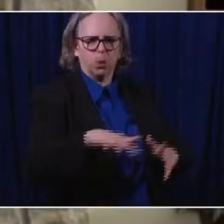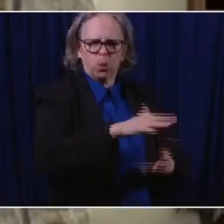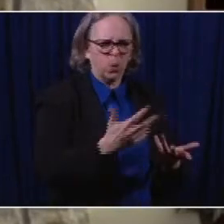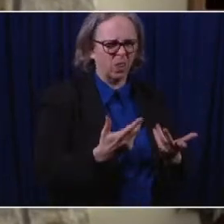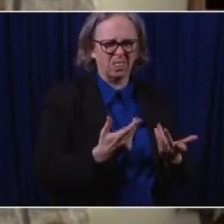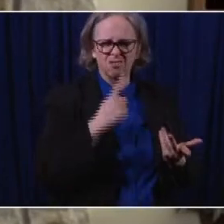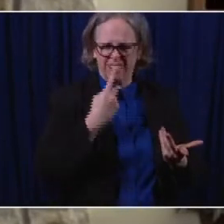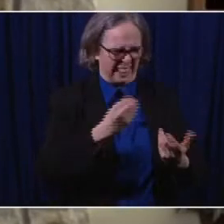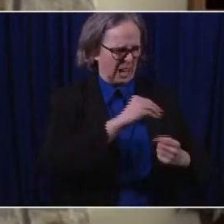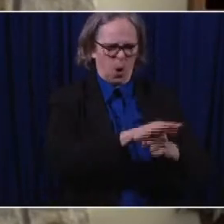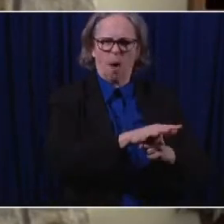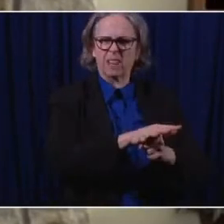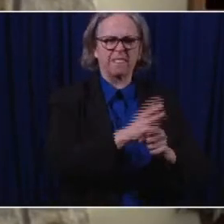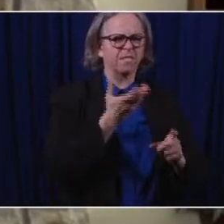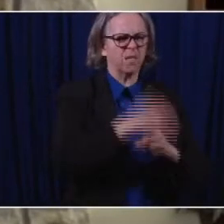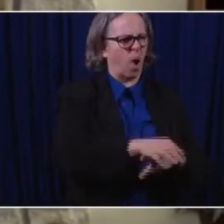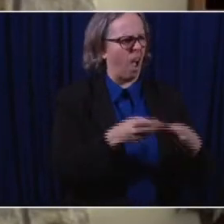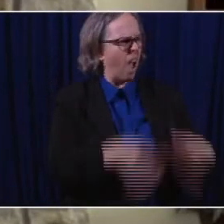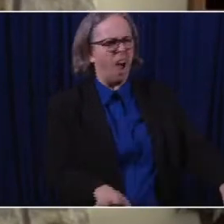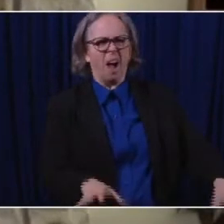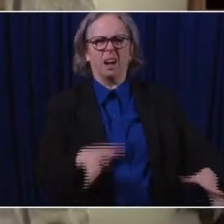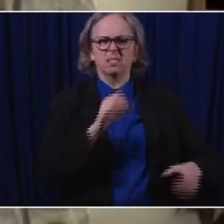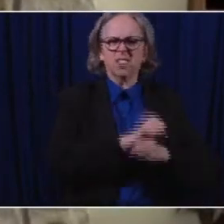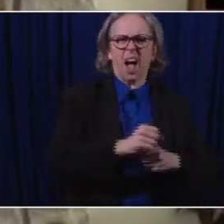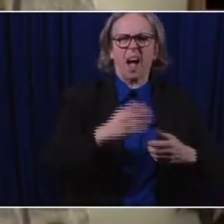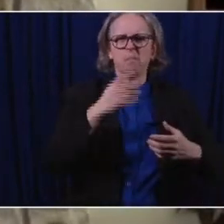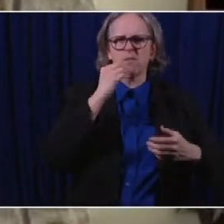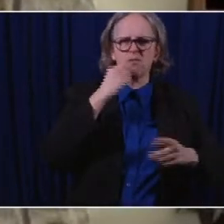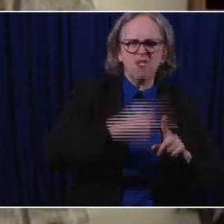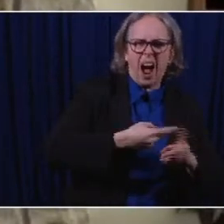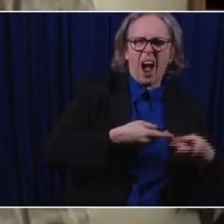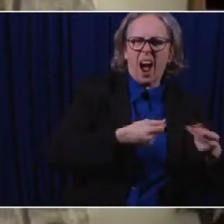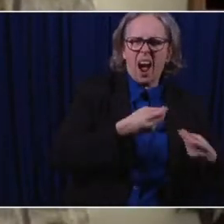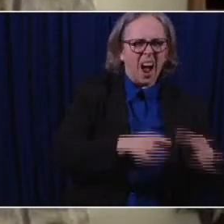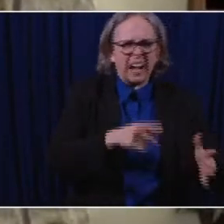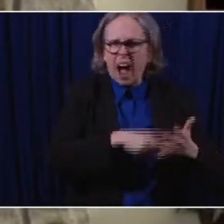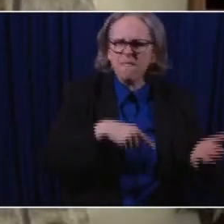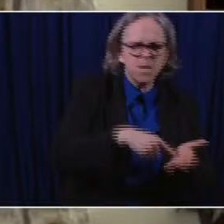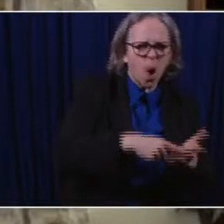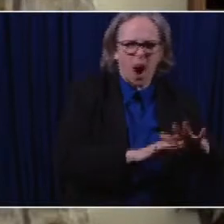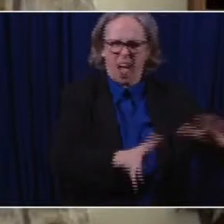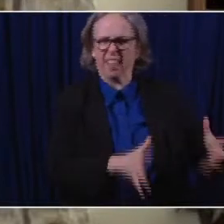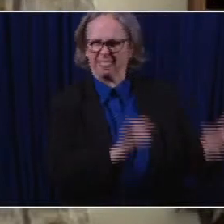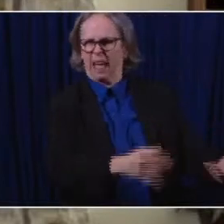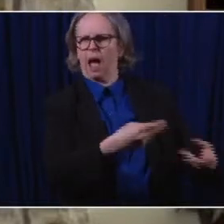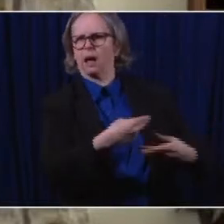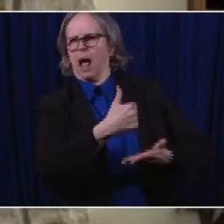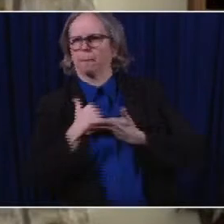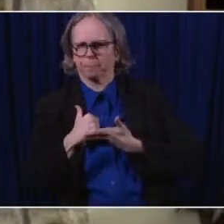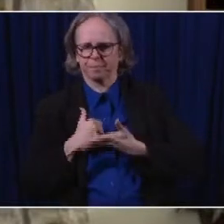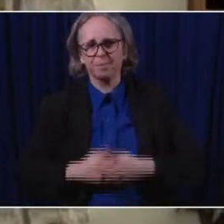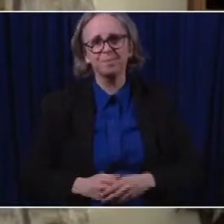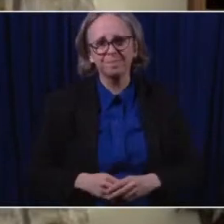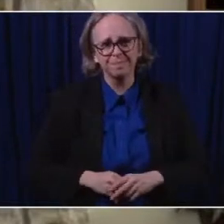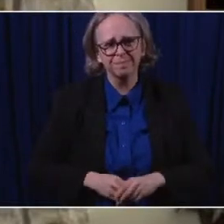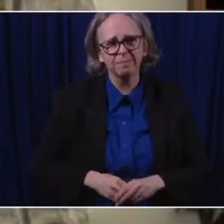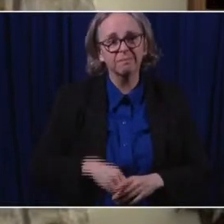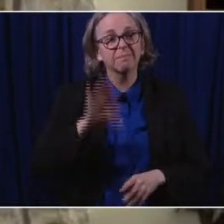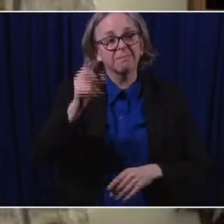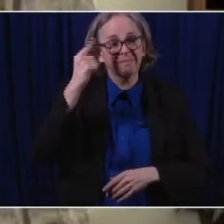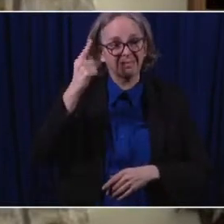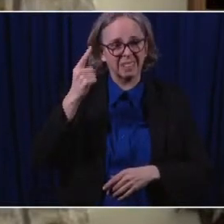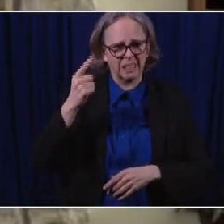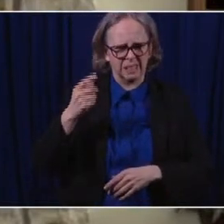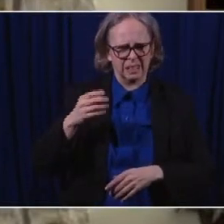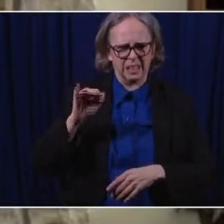By the last week in February, we believe everyone will have the ability to claim all the weeks and supplements available under the law and receive the benefits